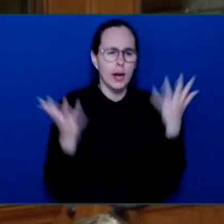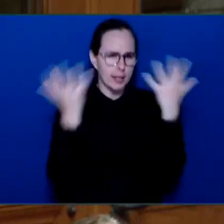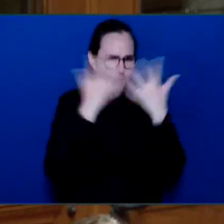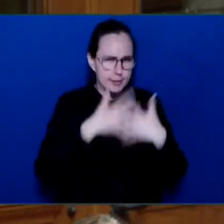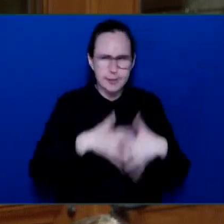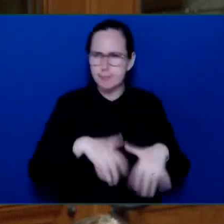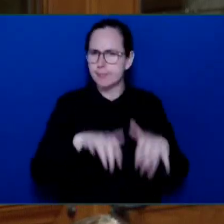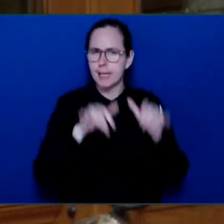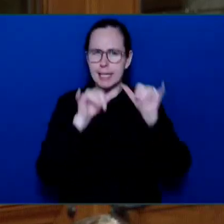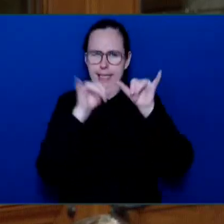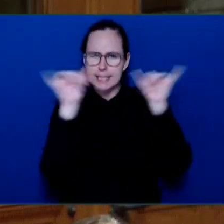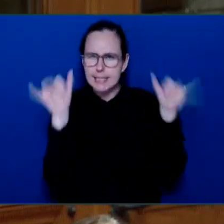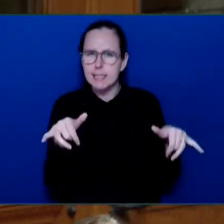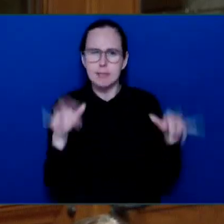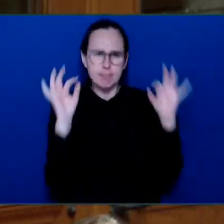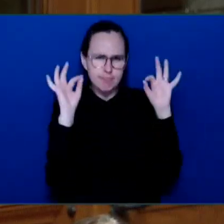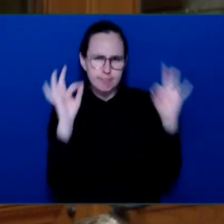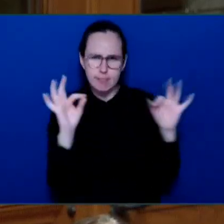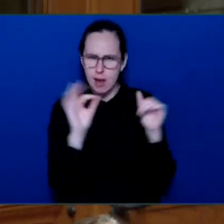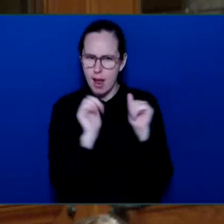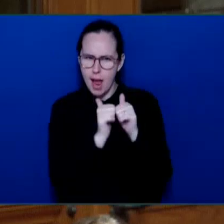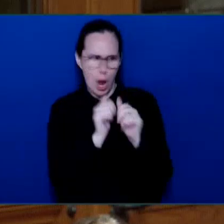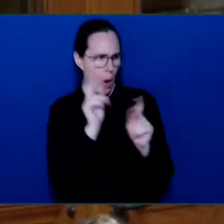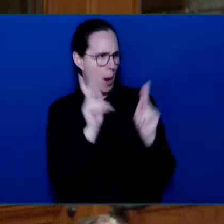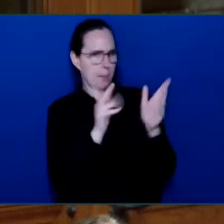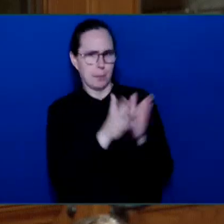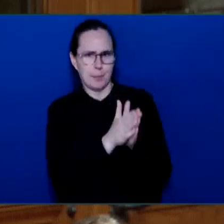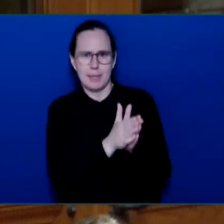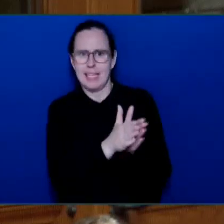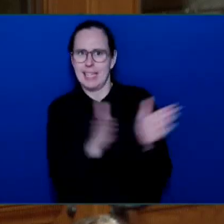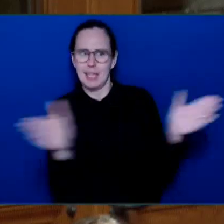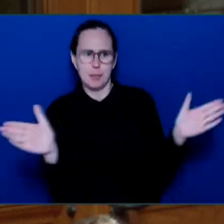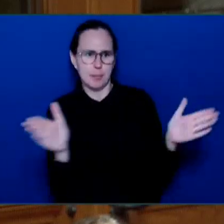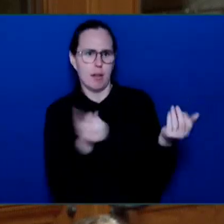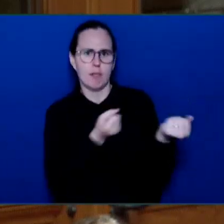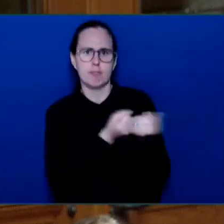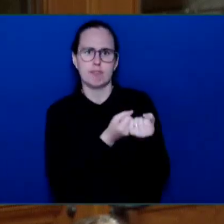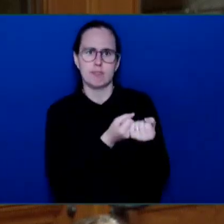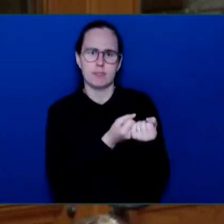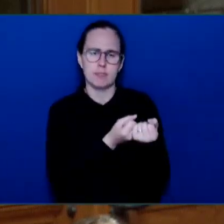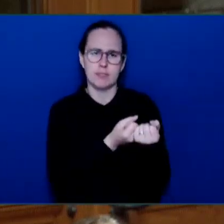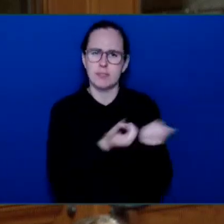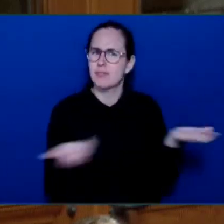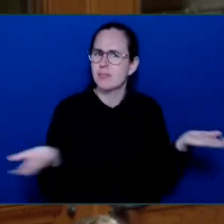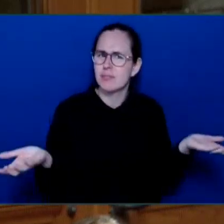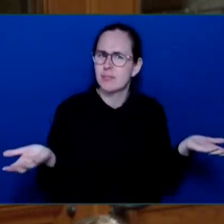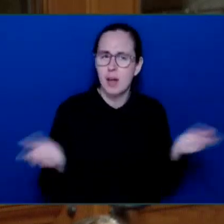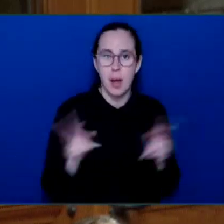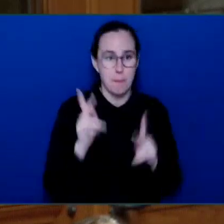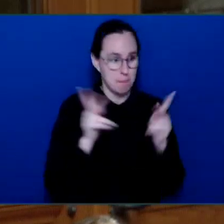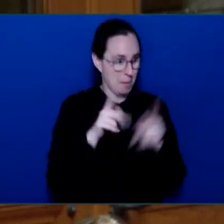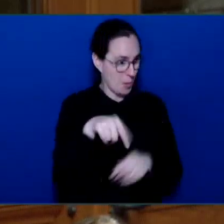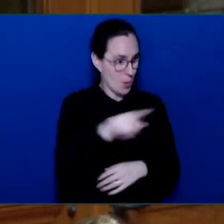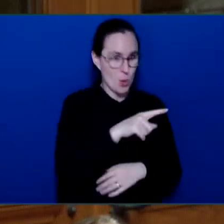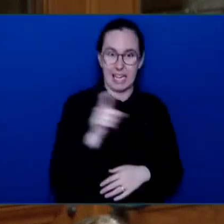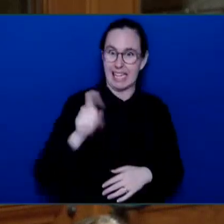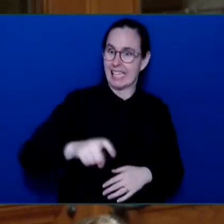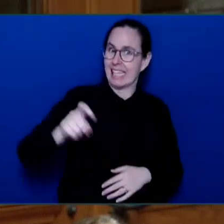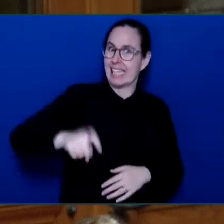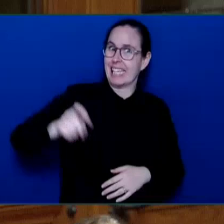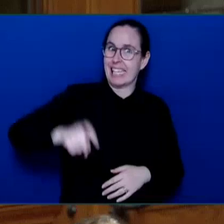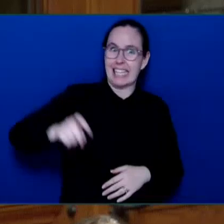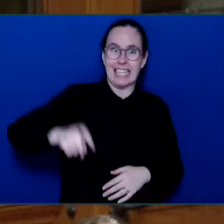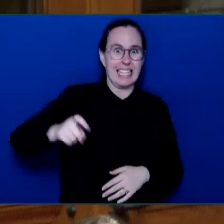a fundamental difference in the lives of people who need it the very most? My question is to the Premier. When will his government